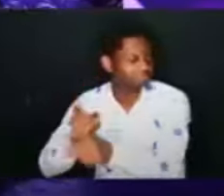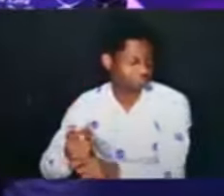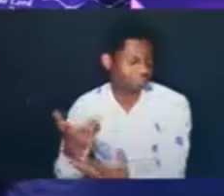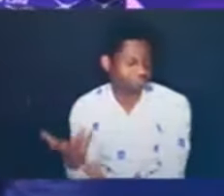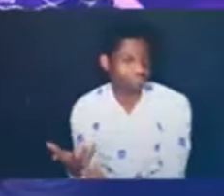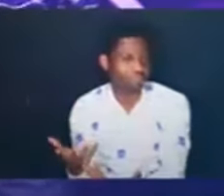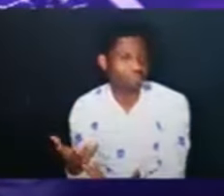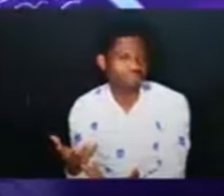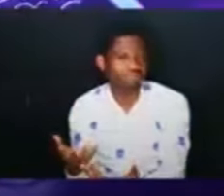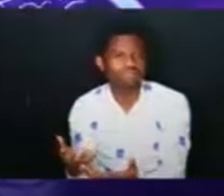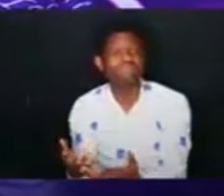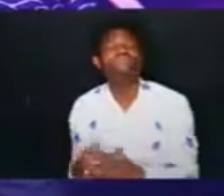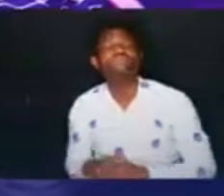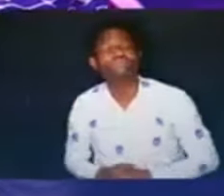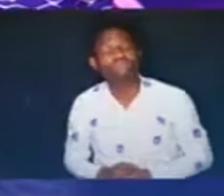Verse